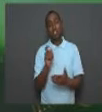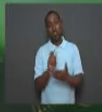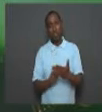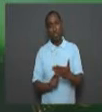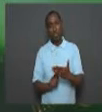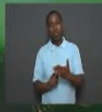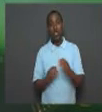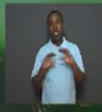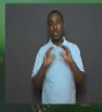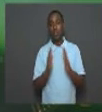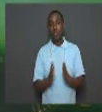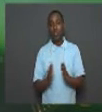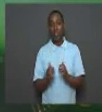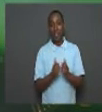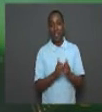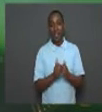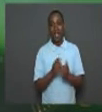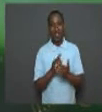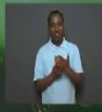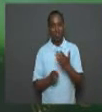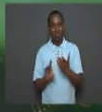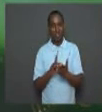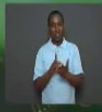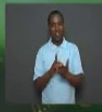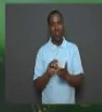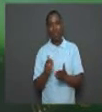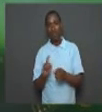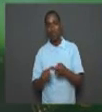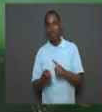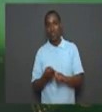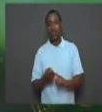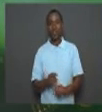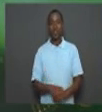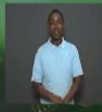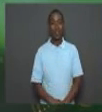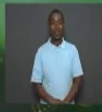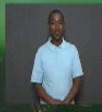your lists with teacher and the other classmates.